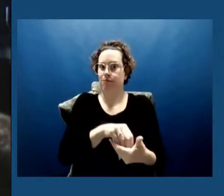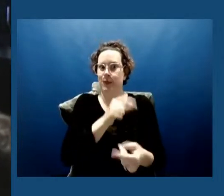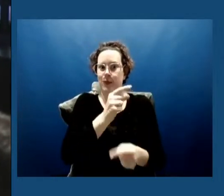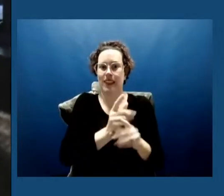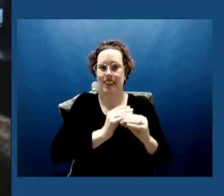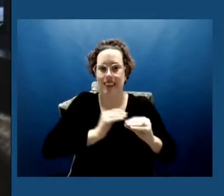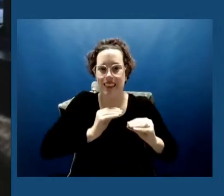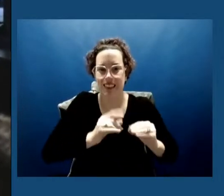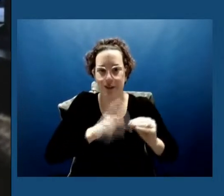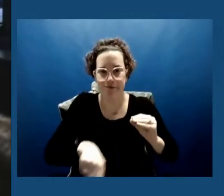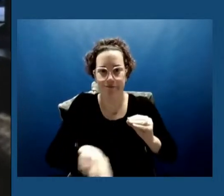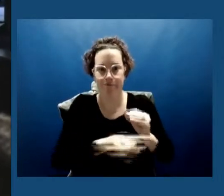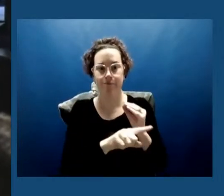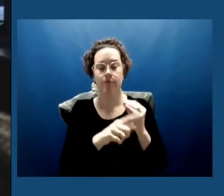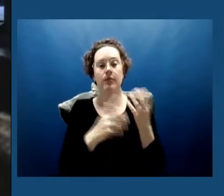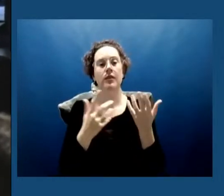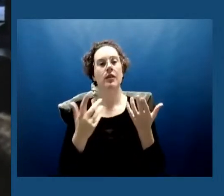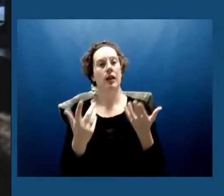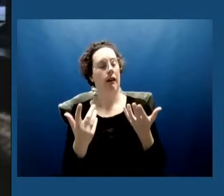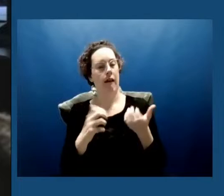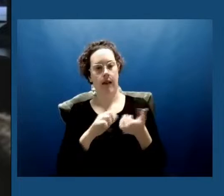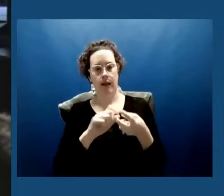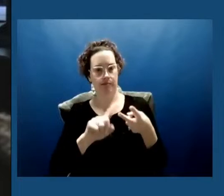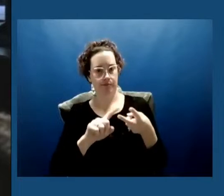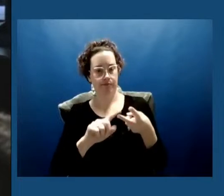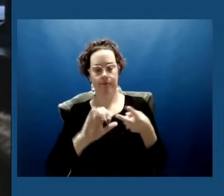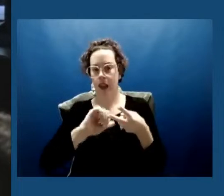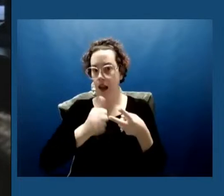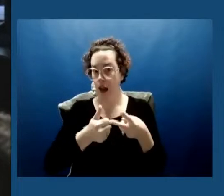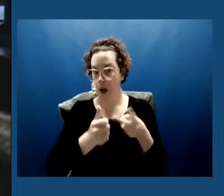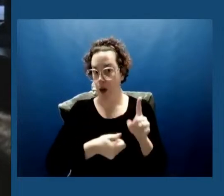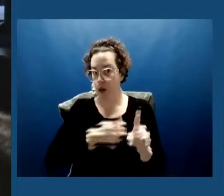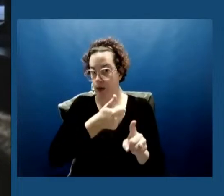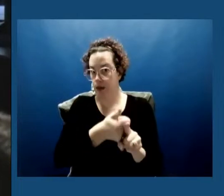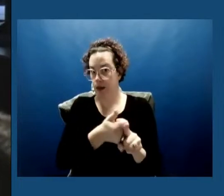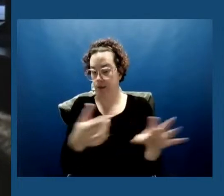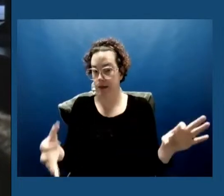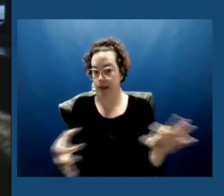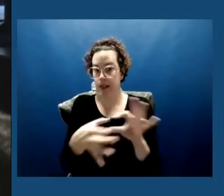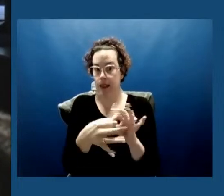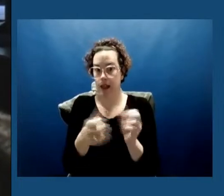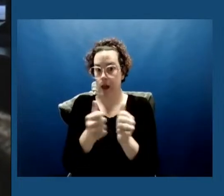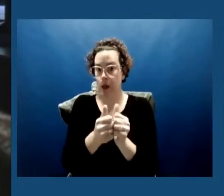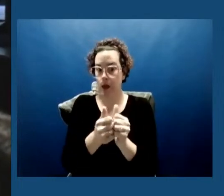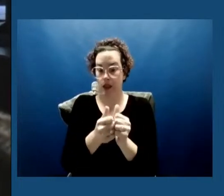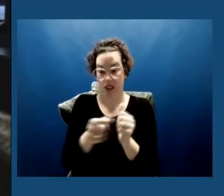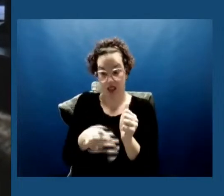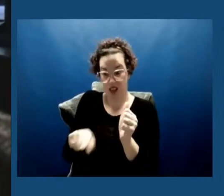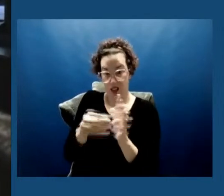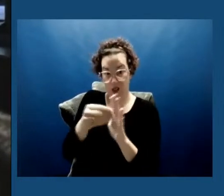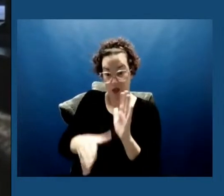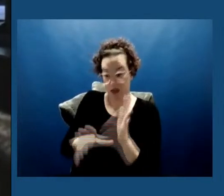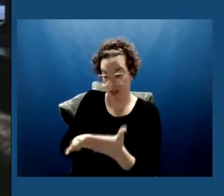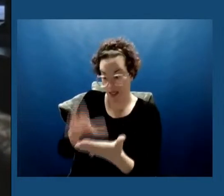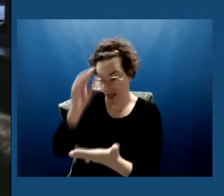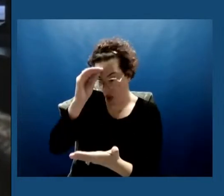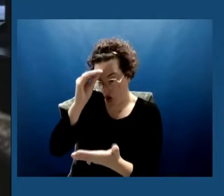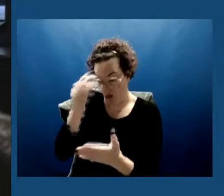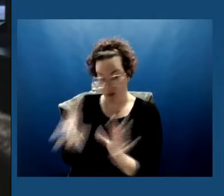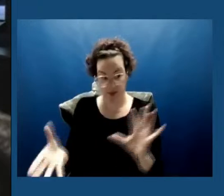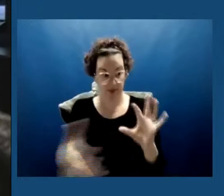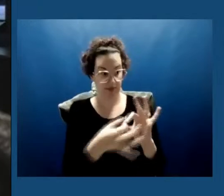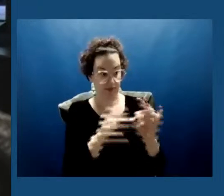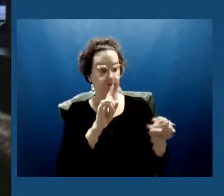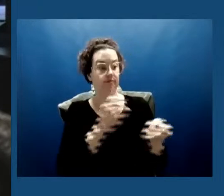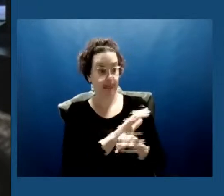then how are you connecting what the students learn to what they will actually do